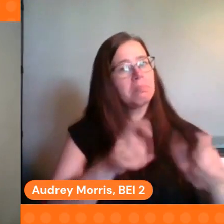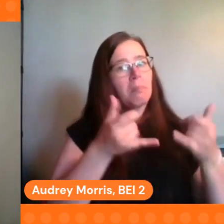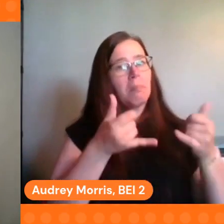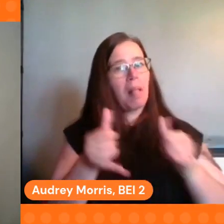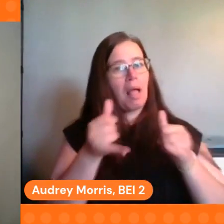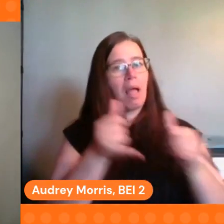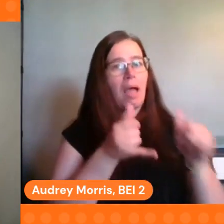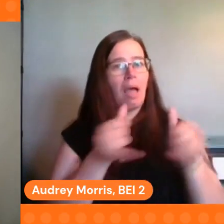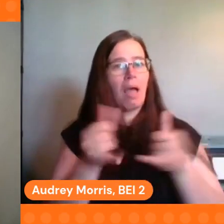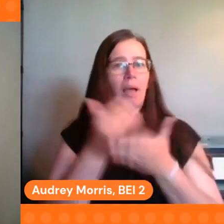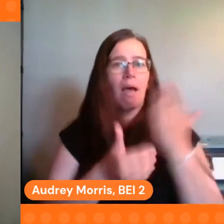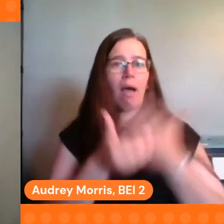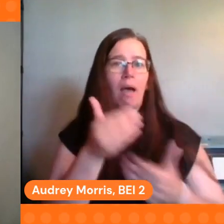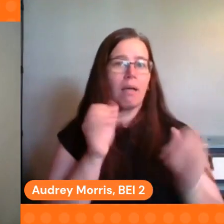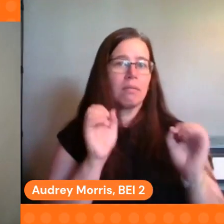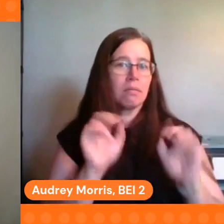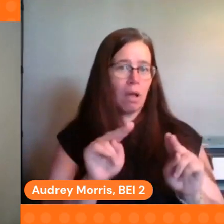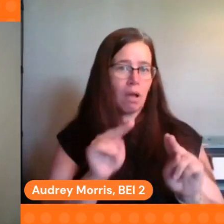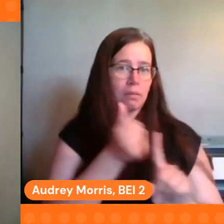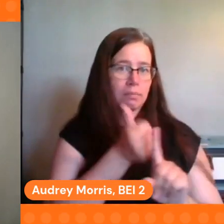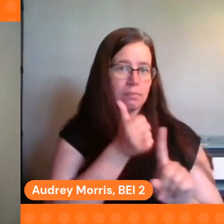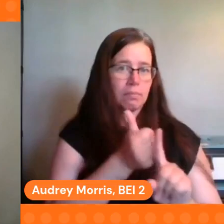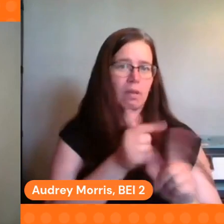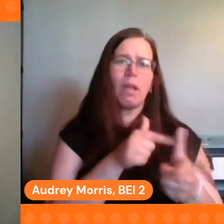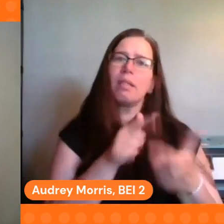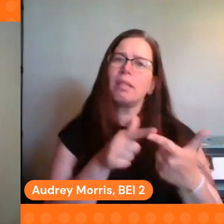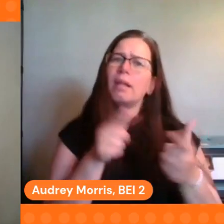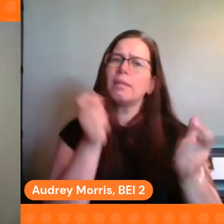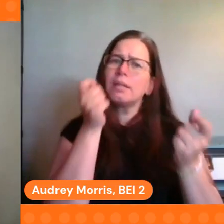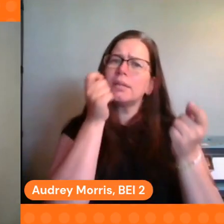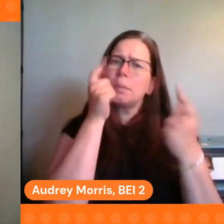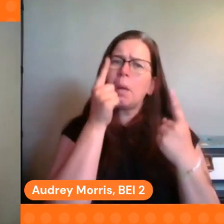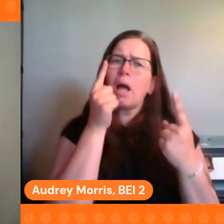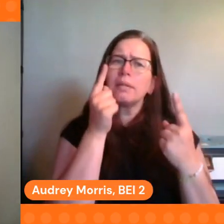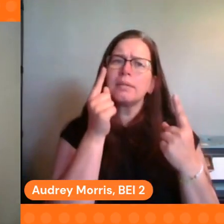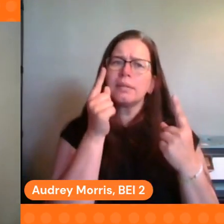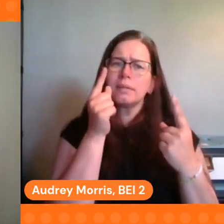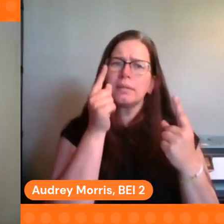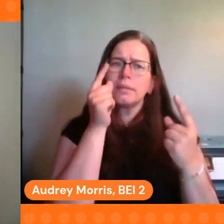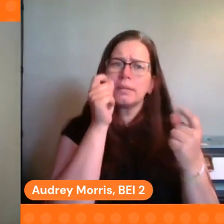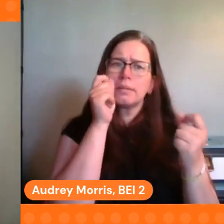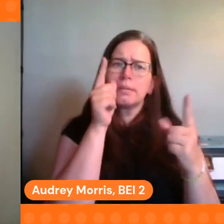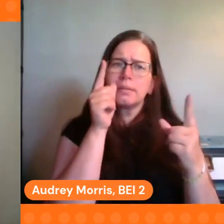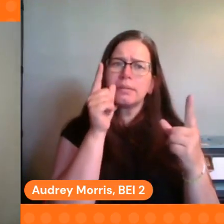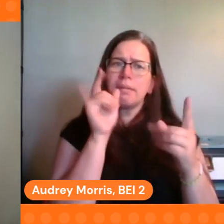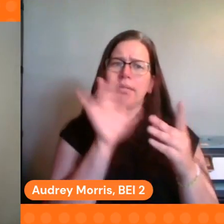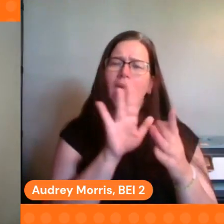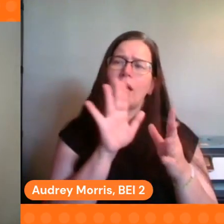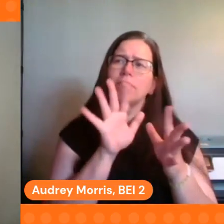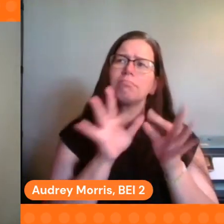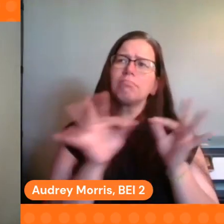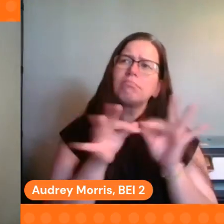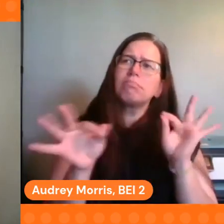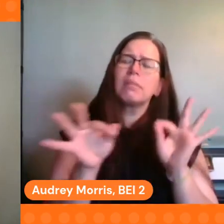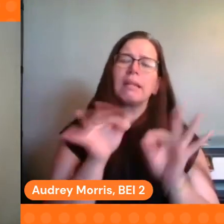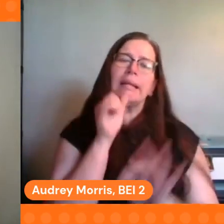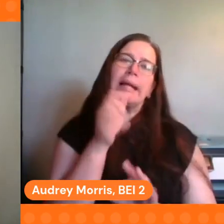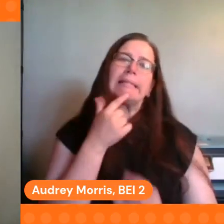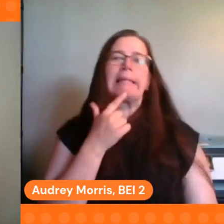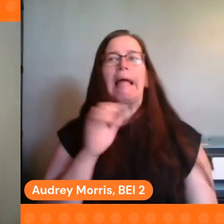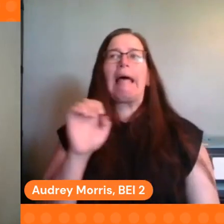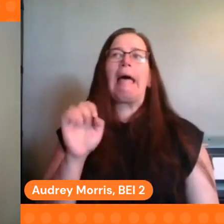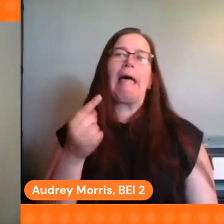hands-on way, and they can have surprisingly nuanced discussions and debate. They won't use phrases like ethics,